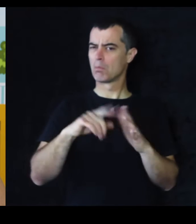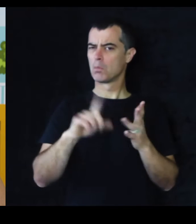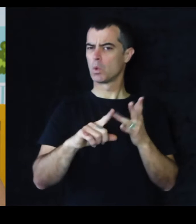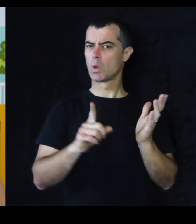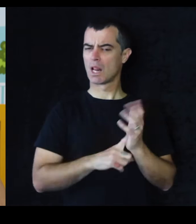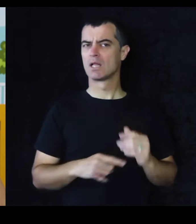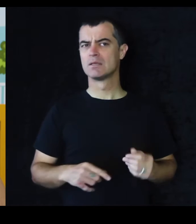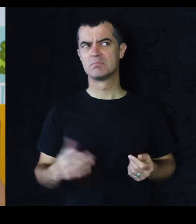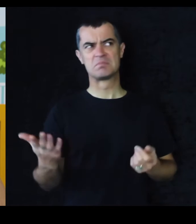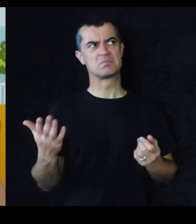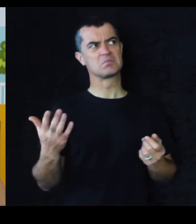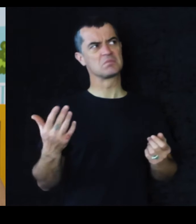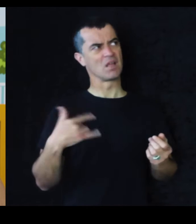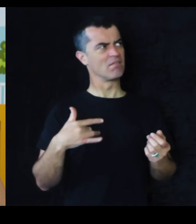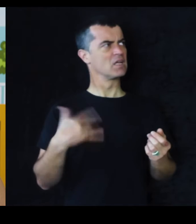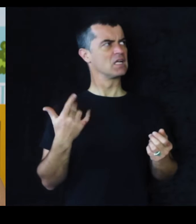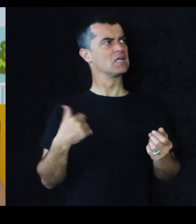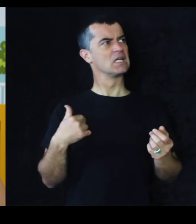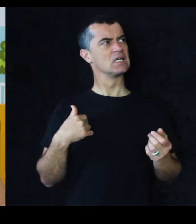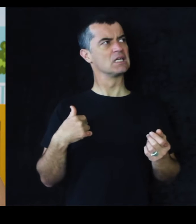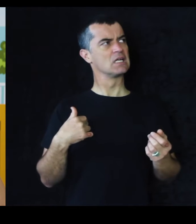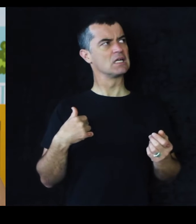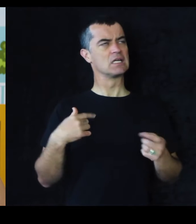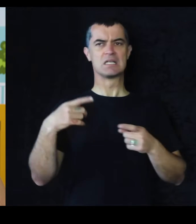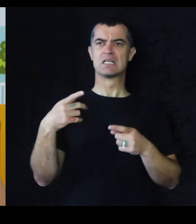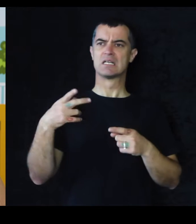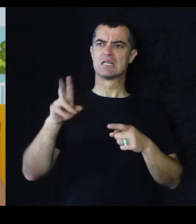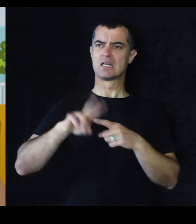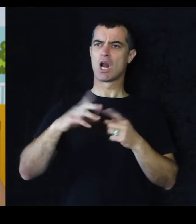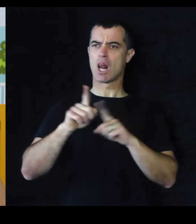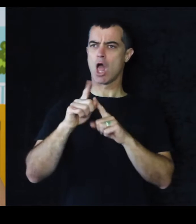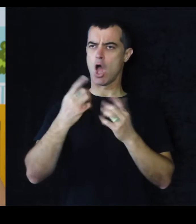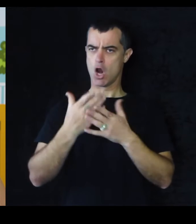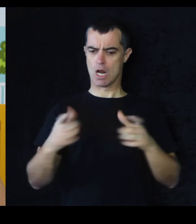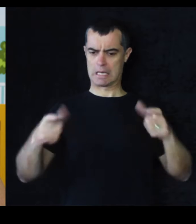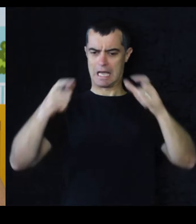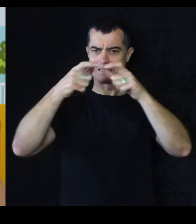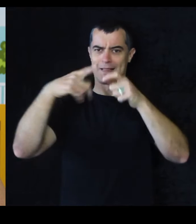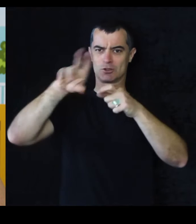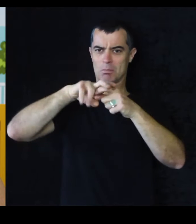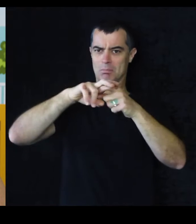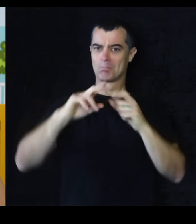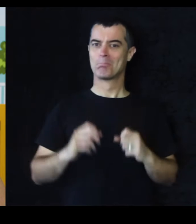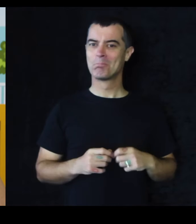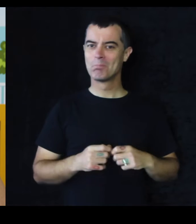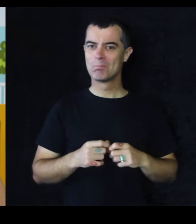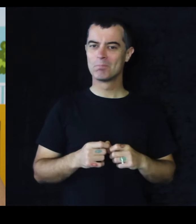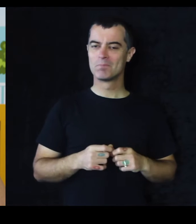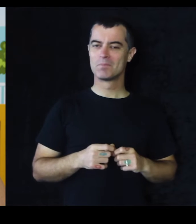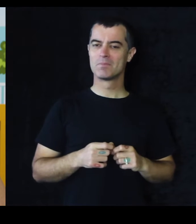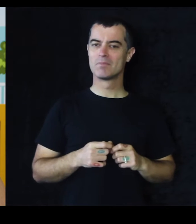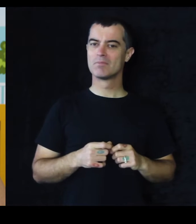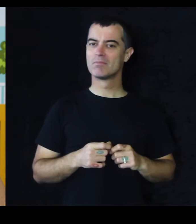pool. I'll feel if I'm sitting on top of the castle as well,